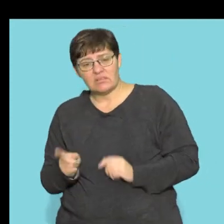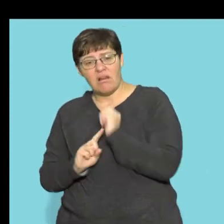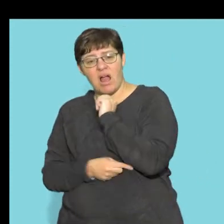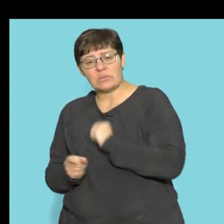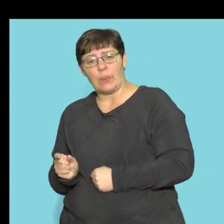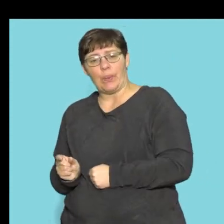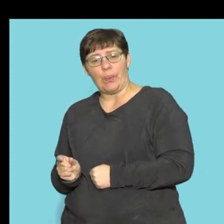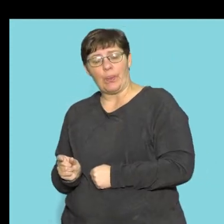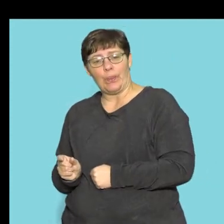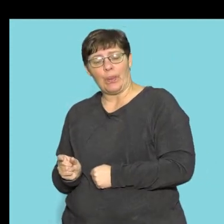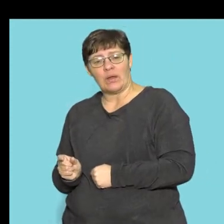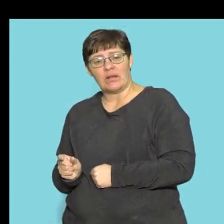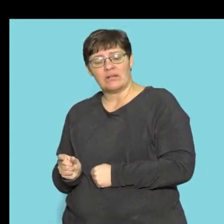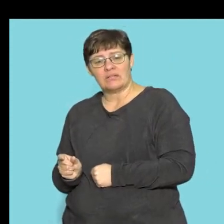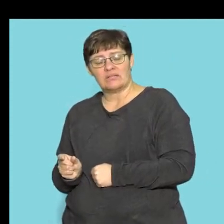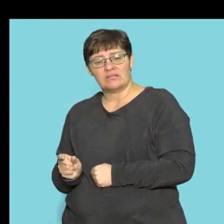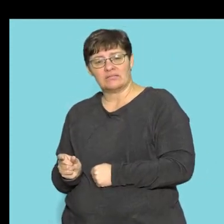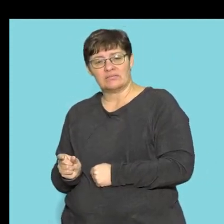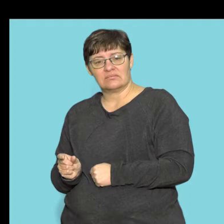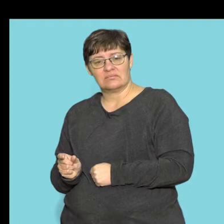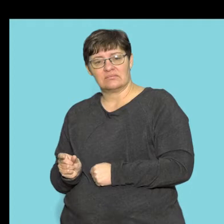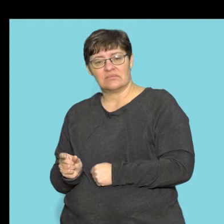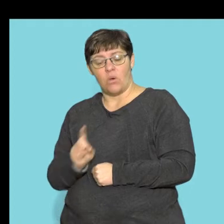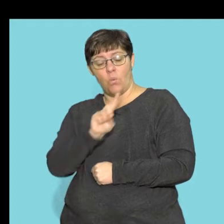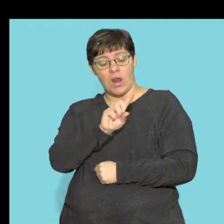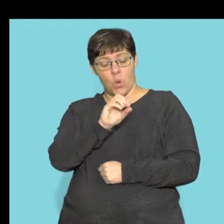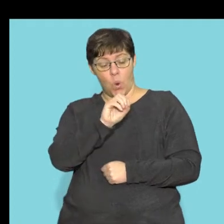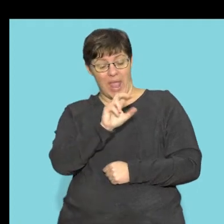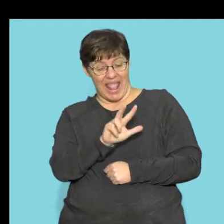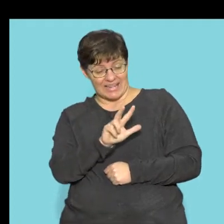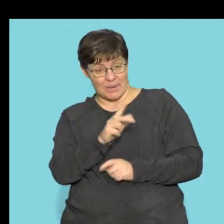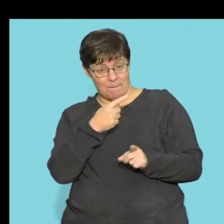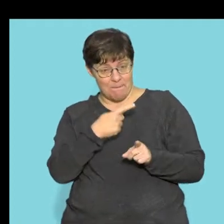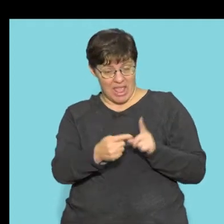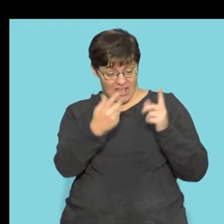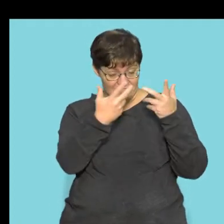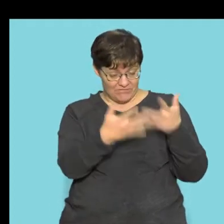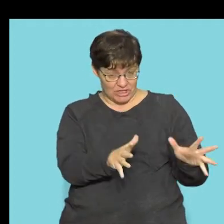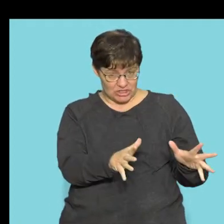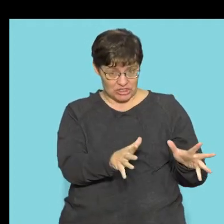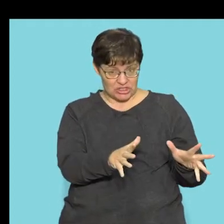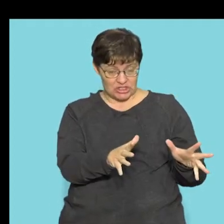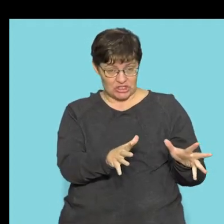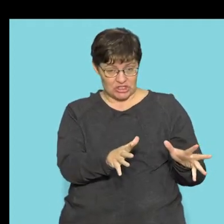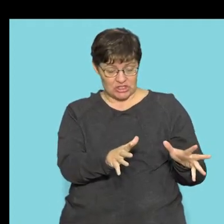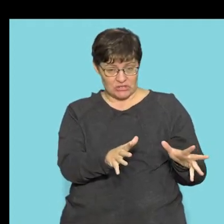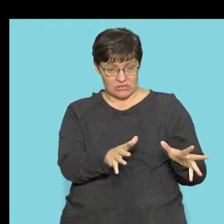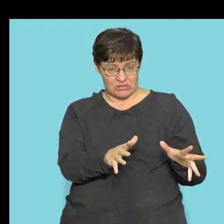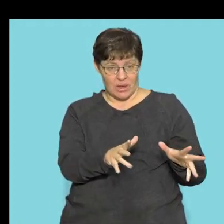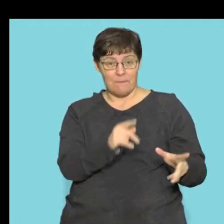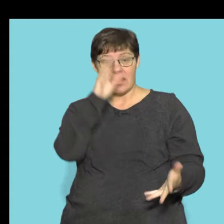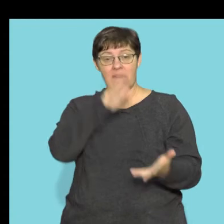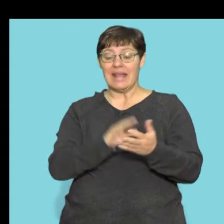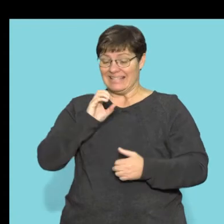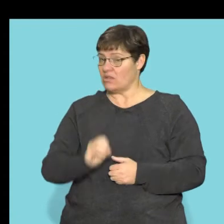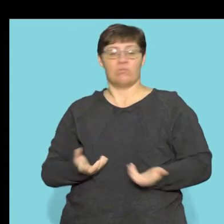this 108th, right, not 80th, 108th payment is not one that makes the loan to